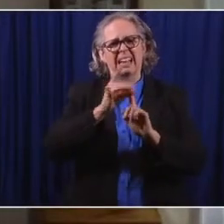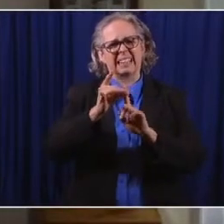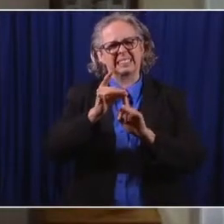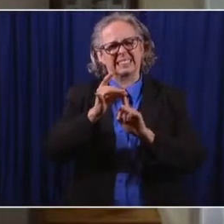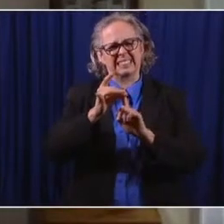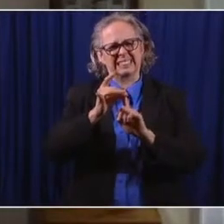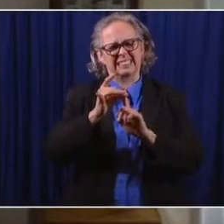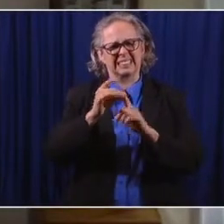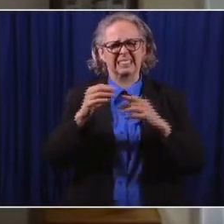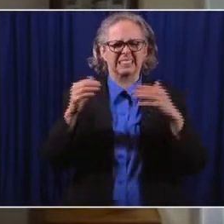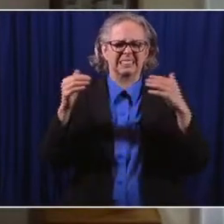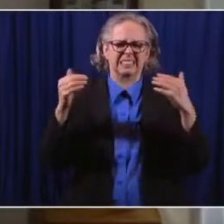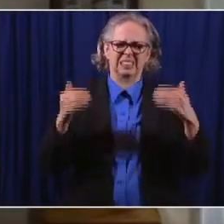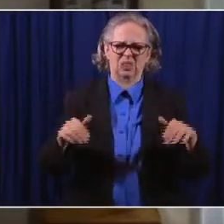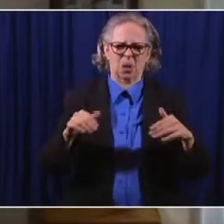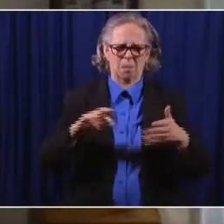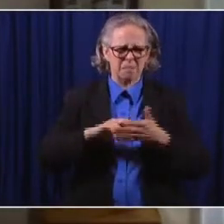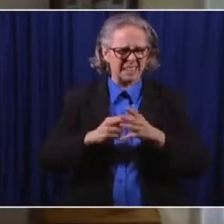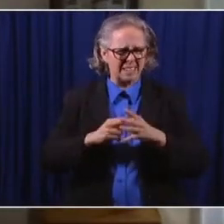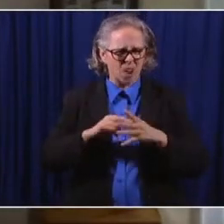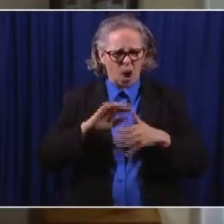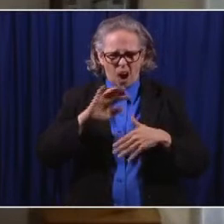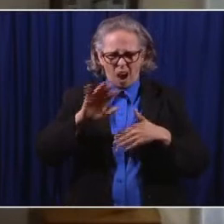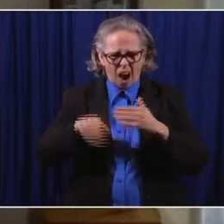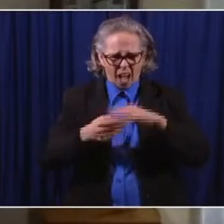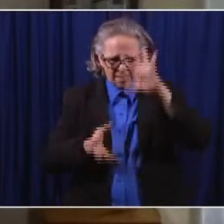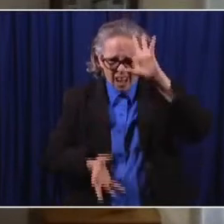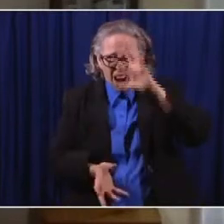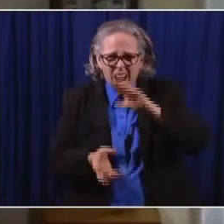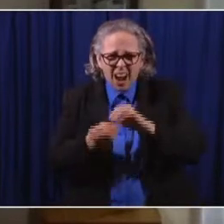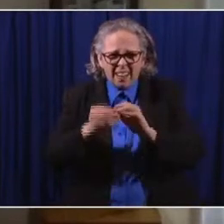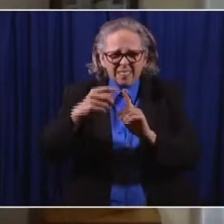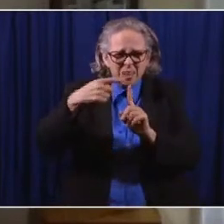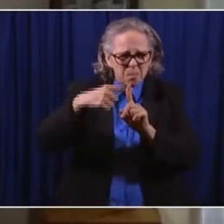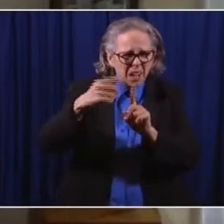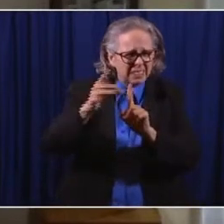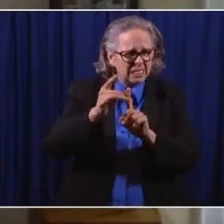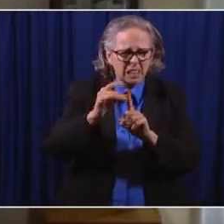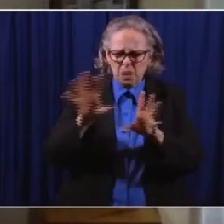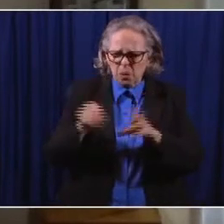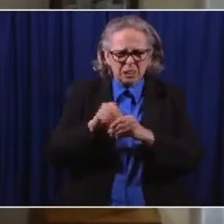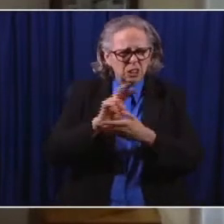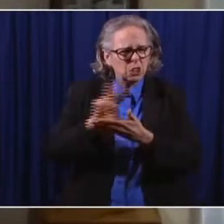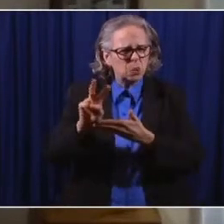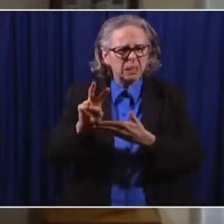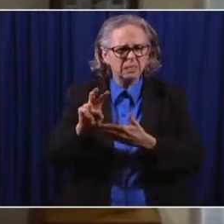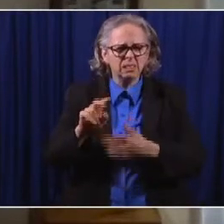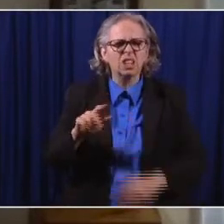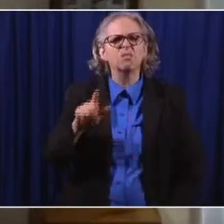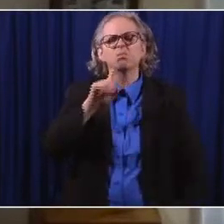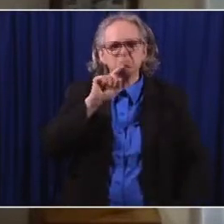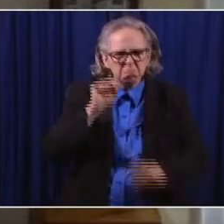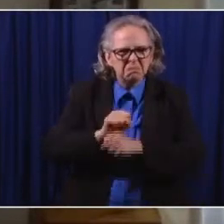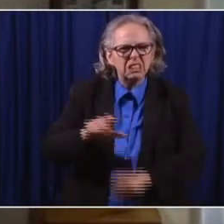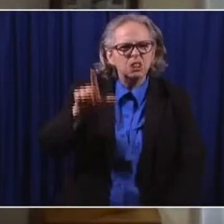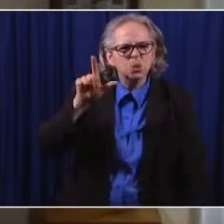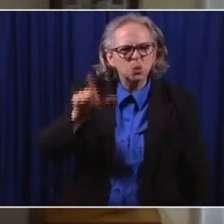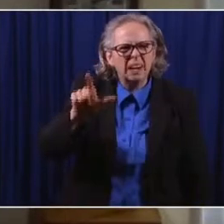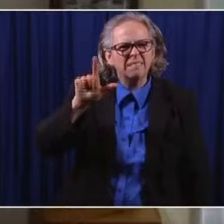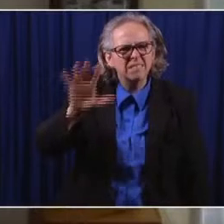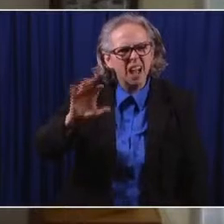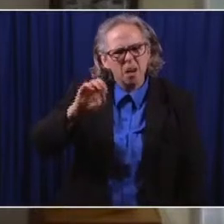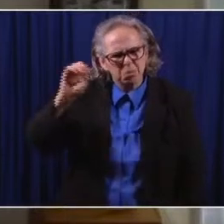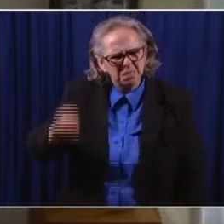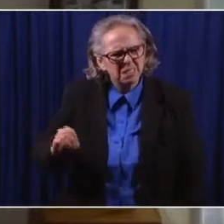quarter of all the cases they've had just in the last 2 weeks. They've increased from an average of 3.6 cases